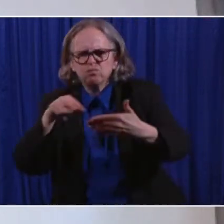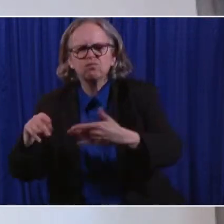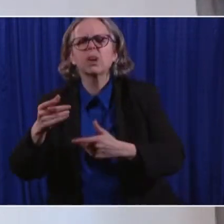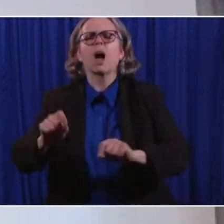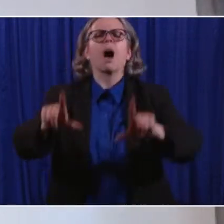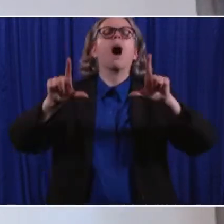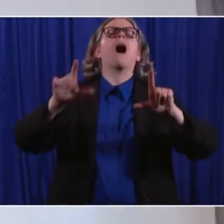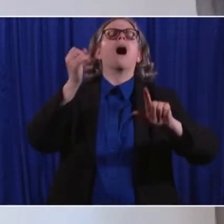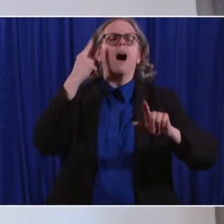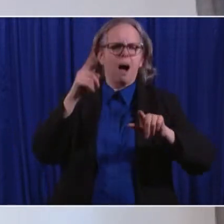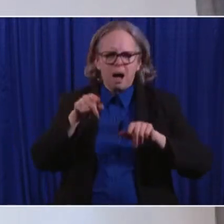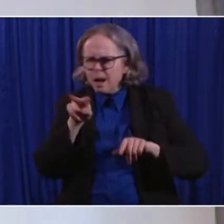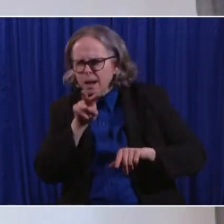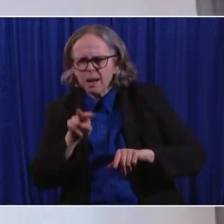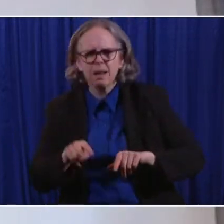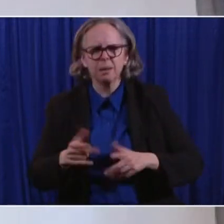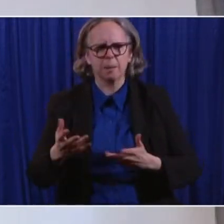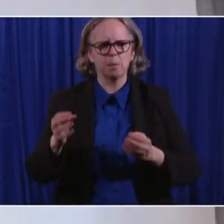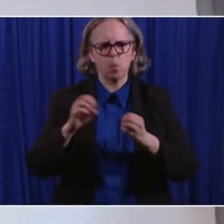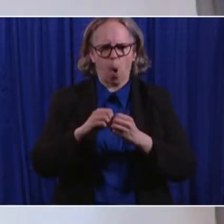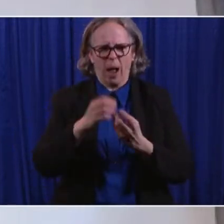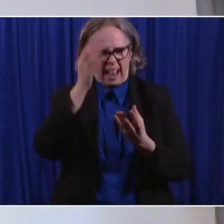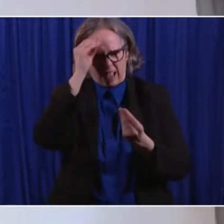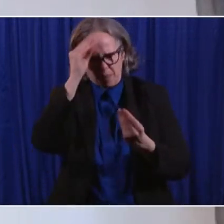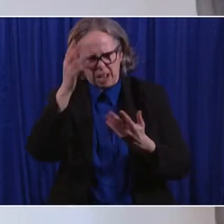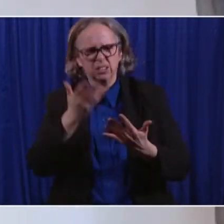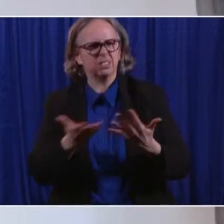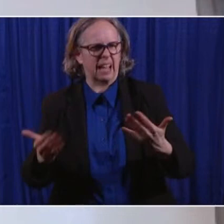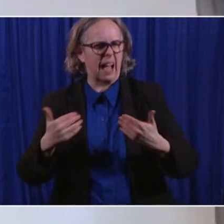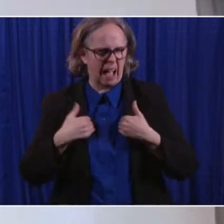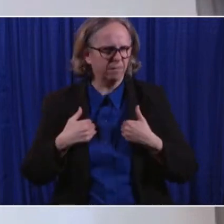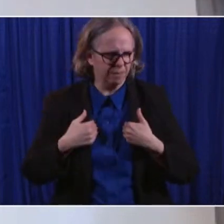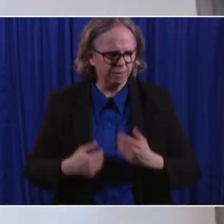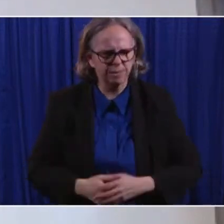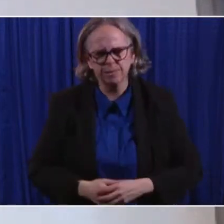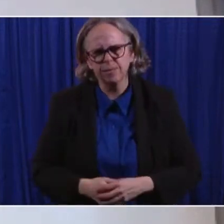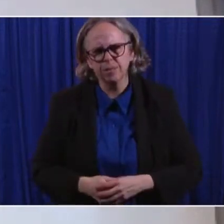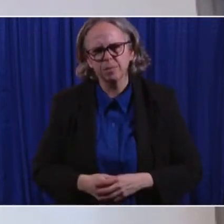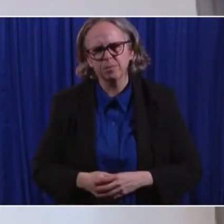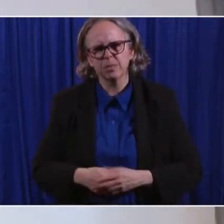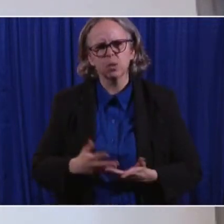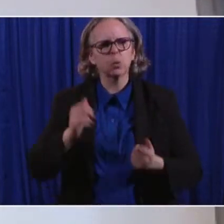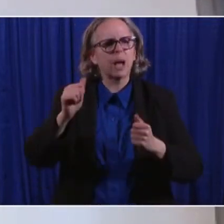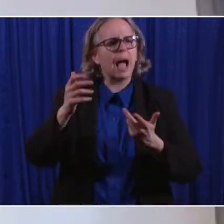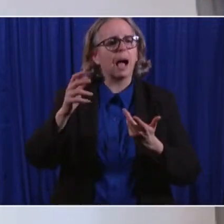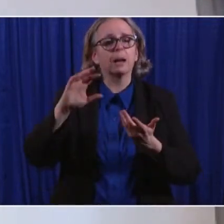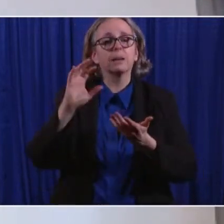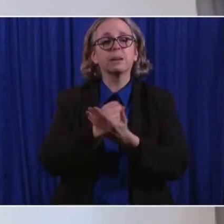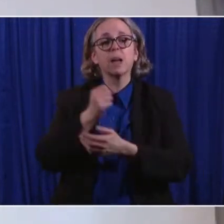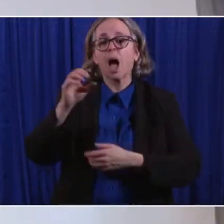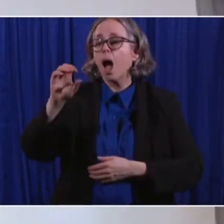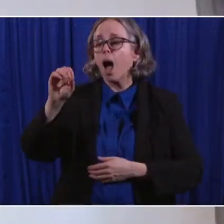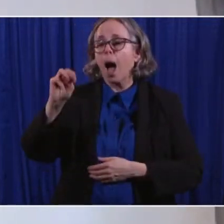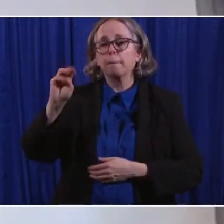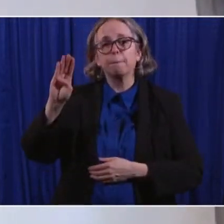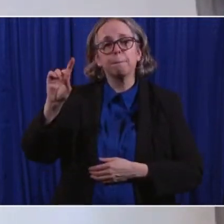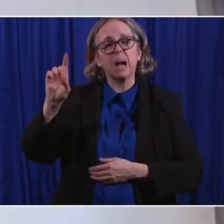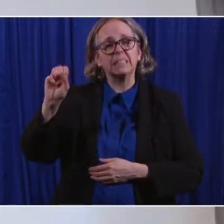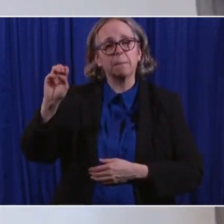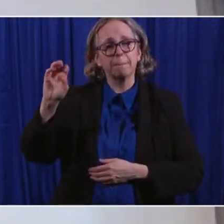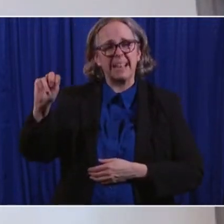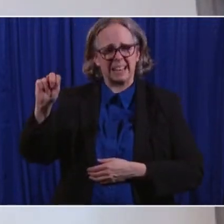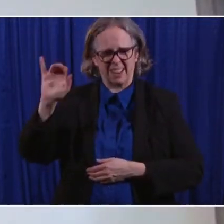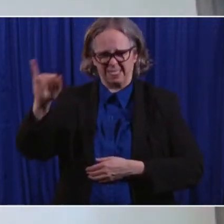as provide you with resources for the ombudsman should you need assistance advocating for visitation.